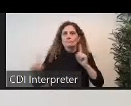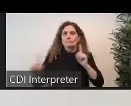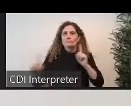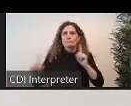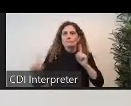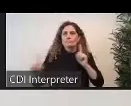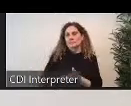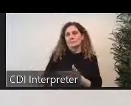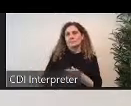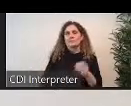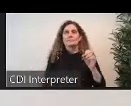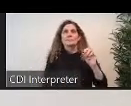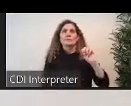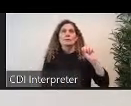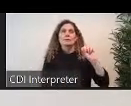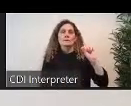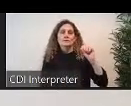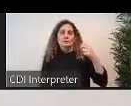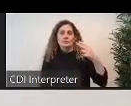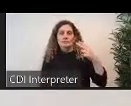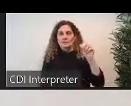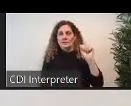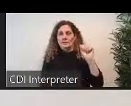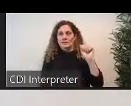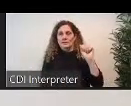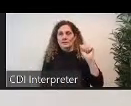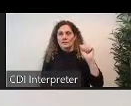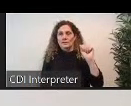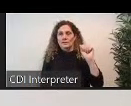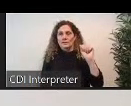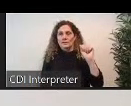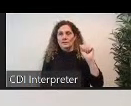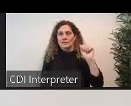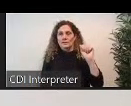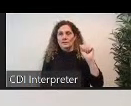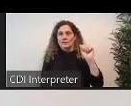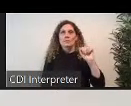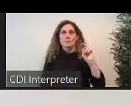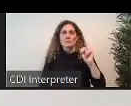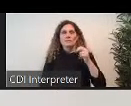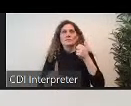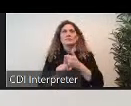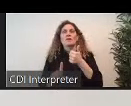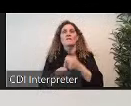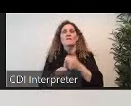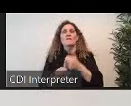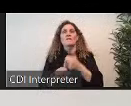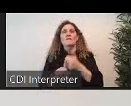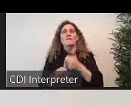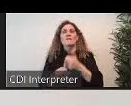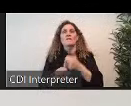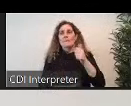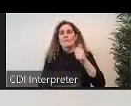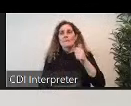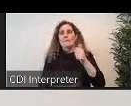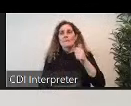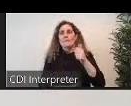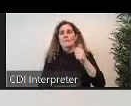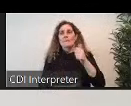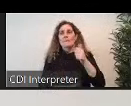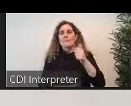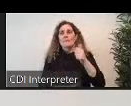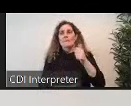with our GIS specialist, Zach Swingen, Shannon is really the brains behind the Milwaukee County dashboard, working tirelessly to